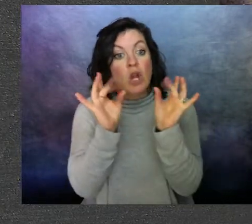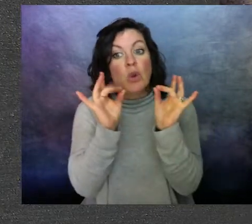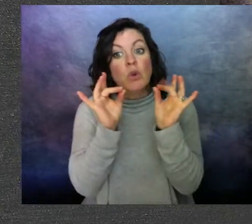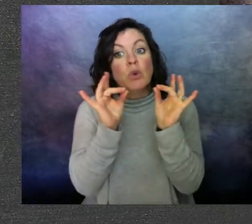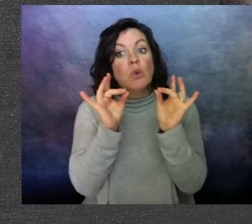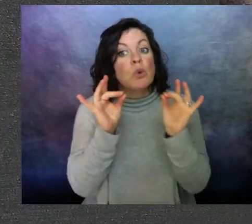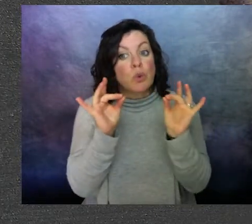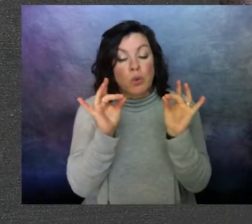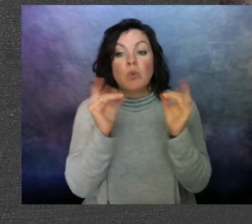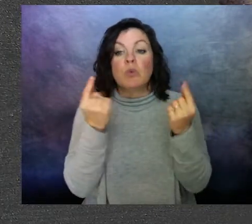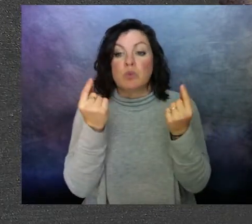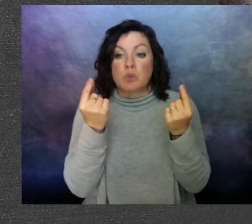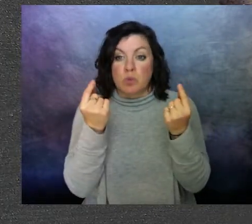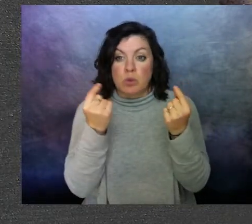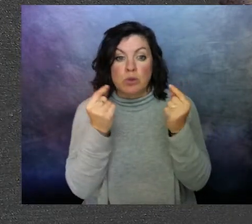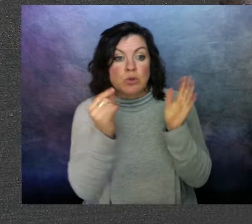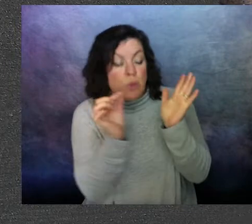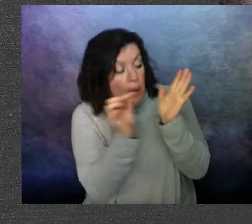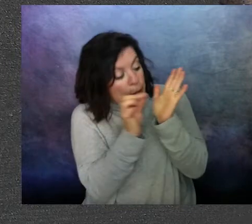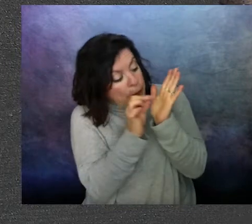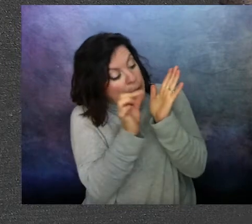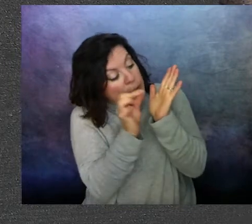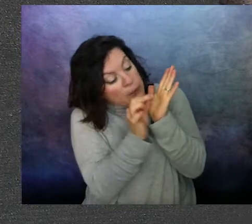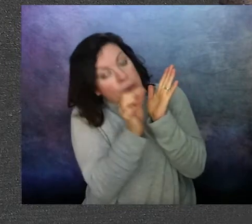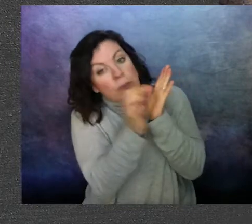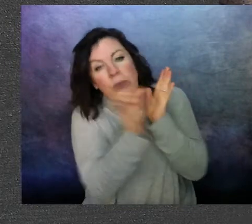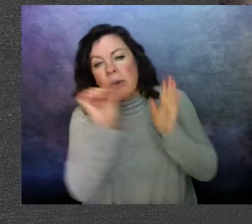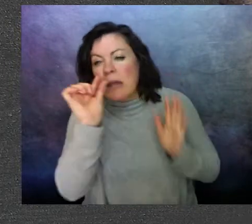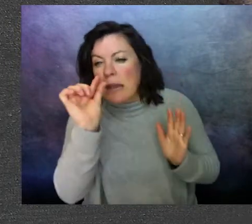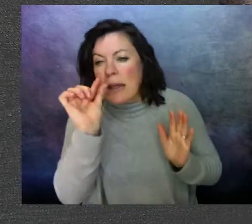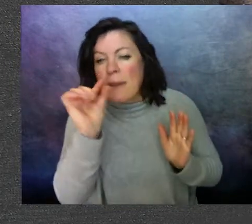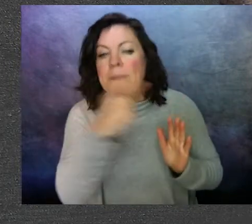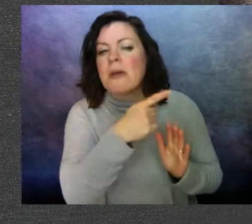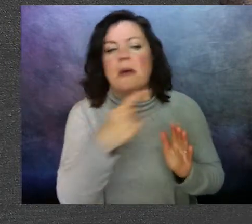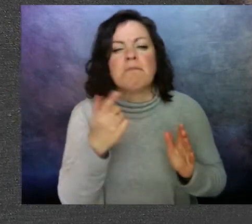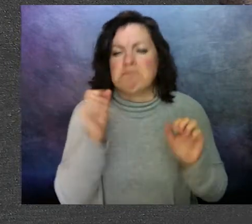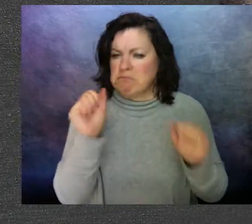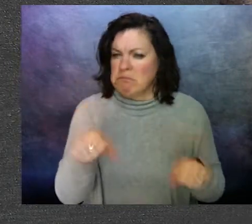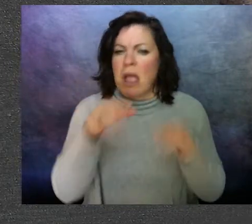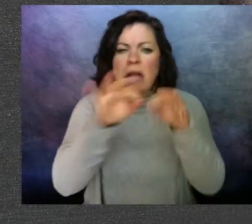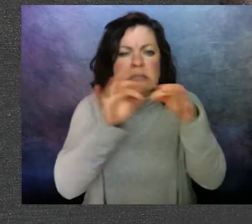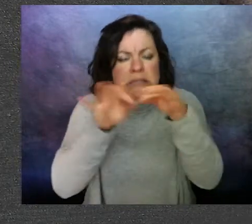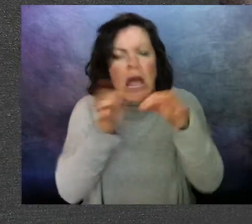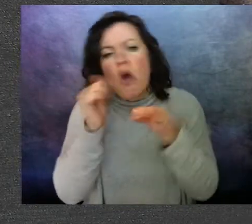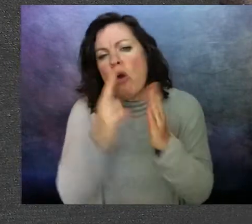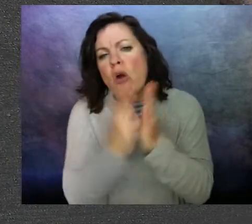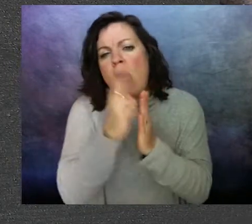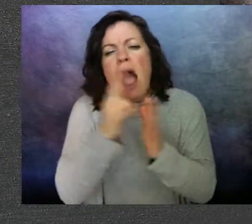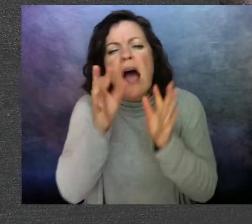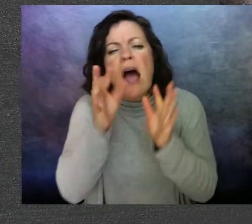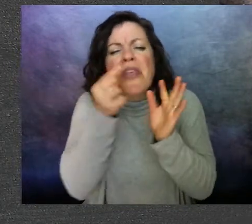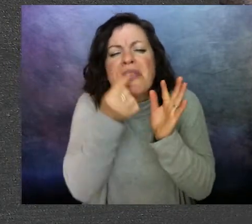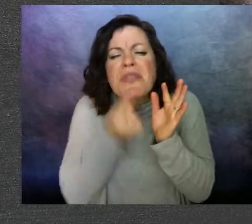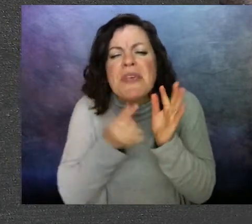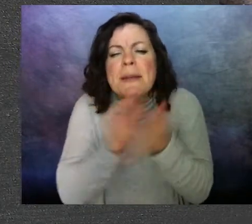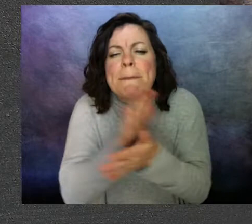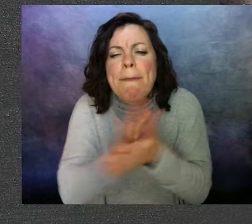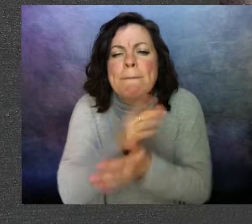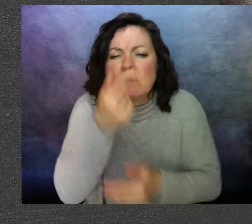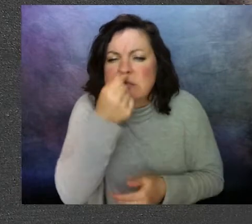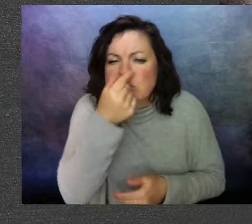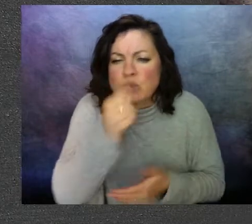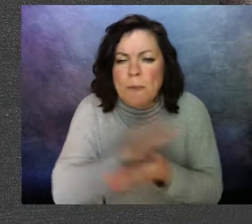tissue paper up into little squares, but you can even tear it up. You don't have to cut it up if you don't have a scissors. So you're gonna clean